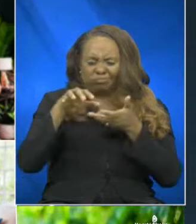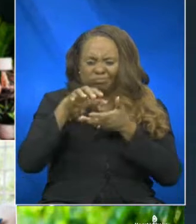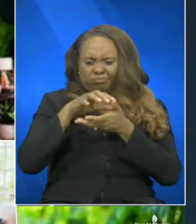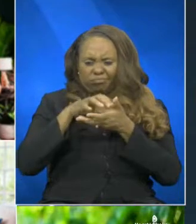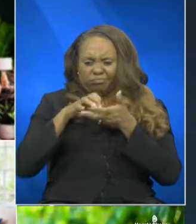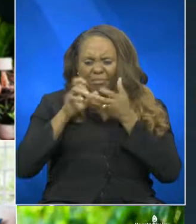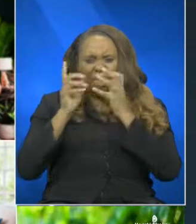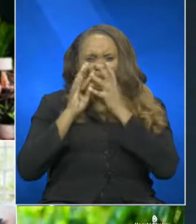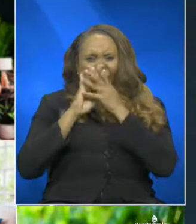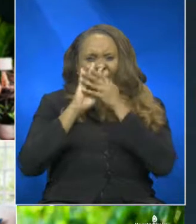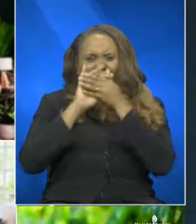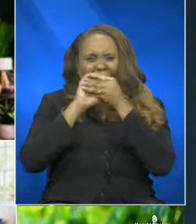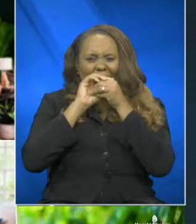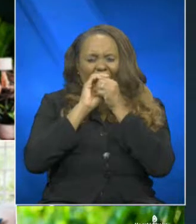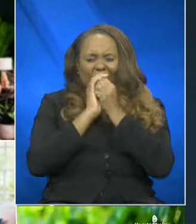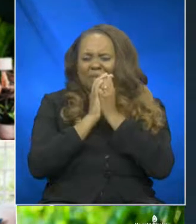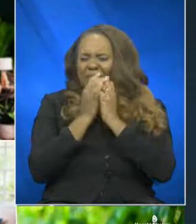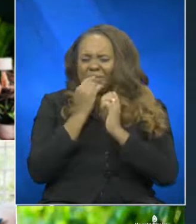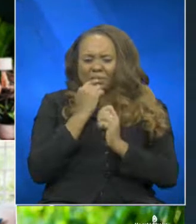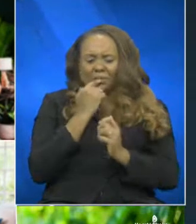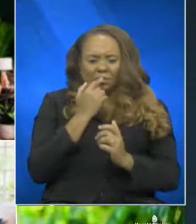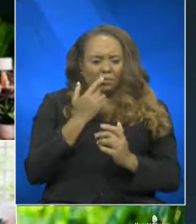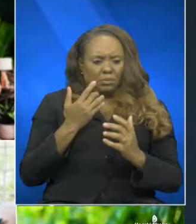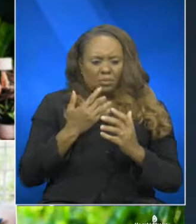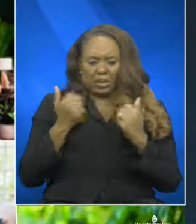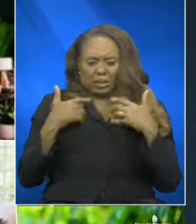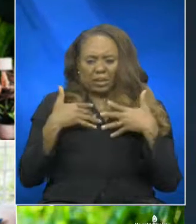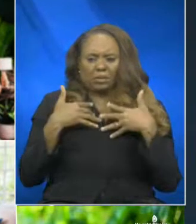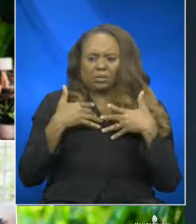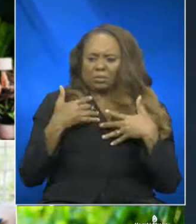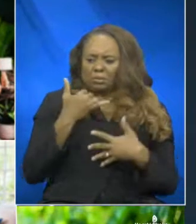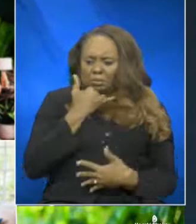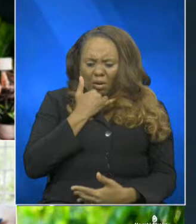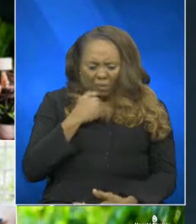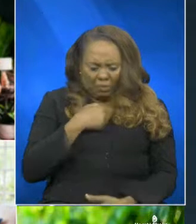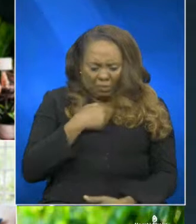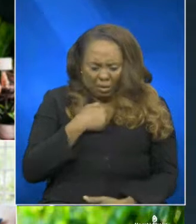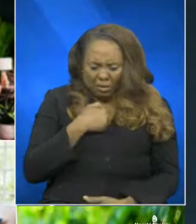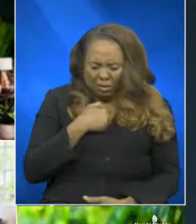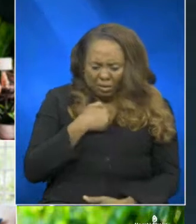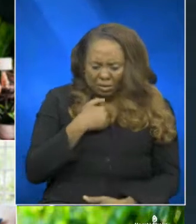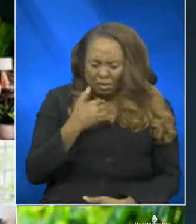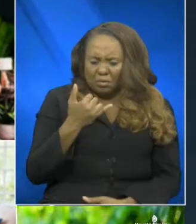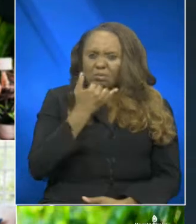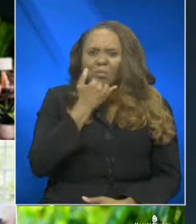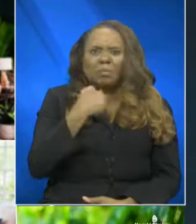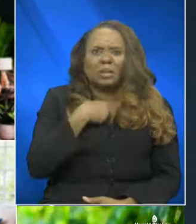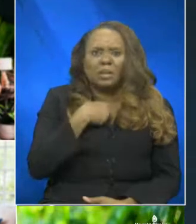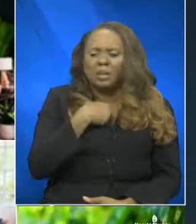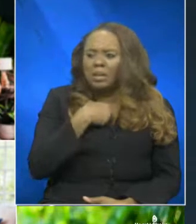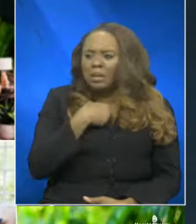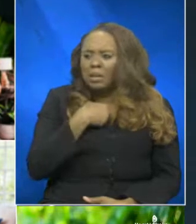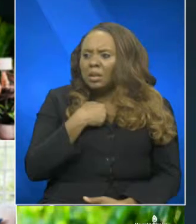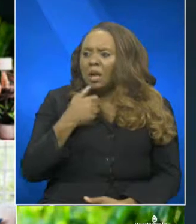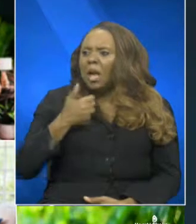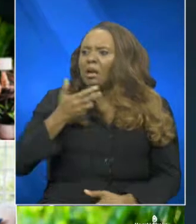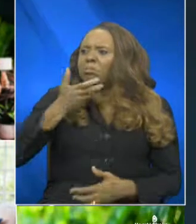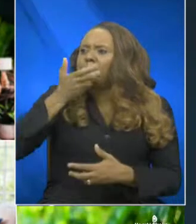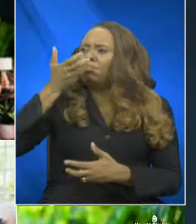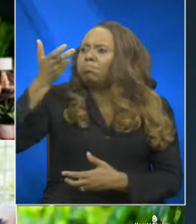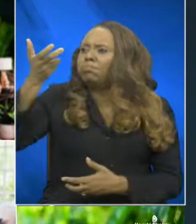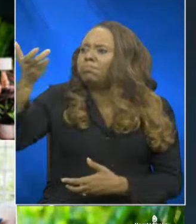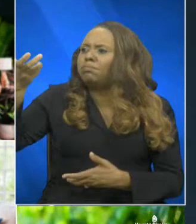said, what is wrong? I got scared. I got scared, and, I called for help.